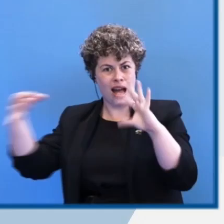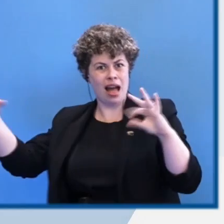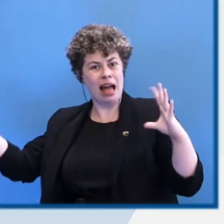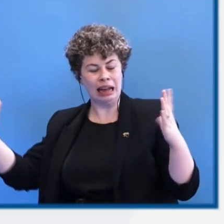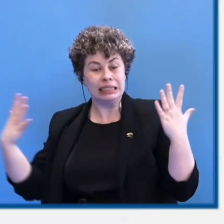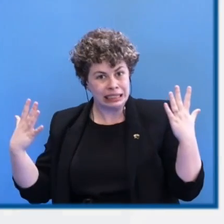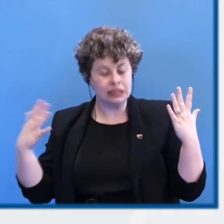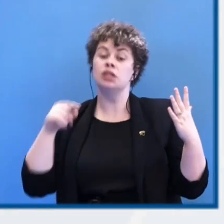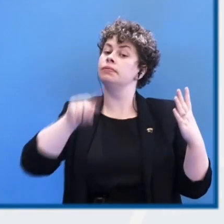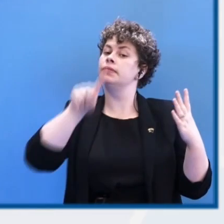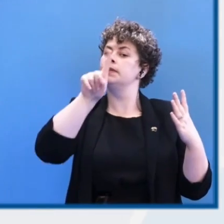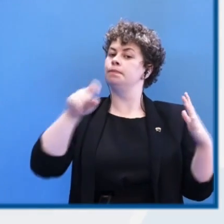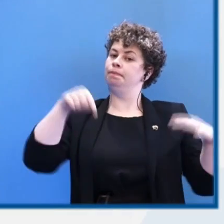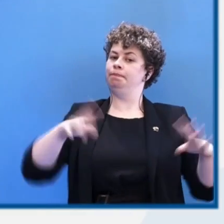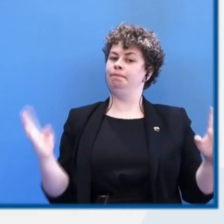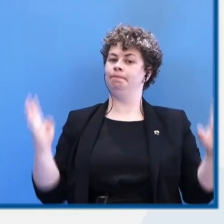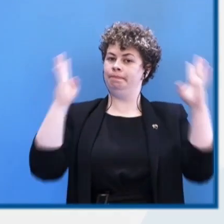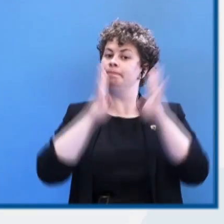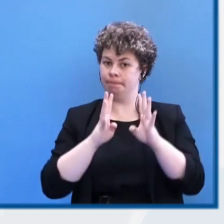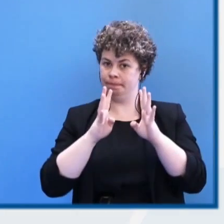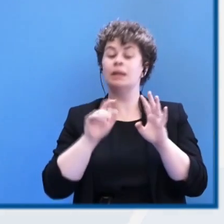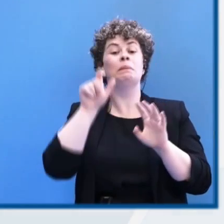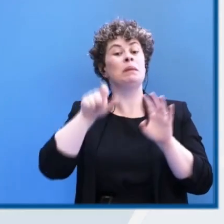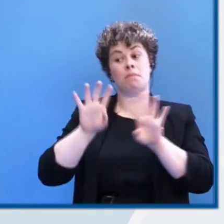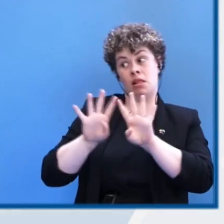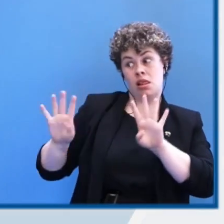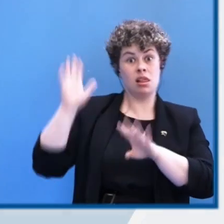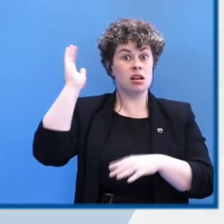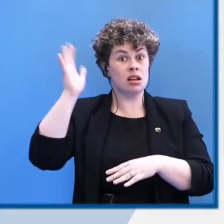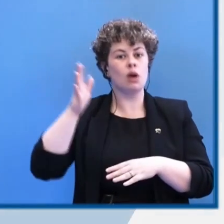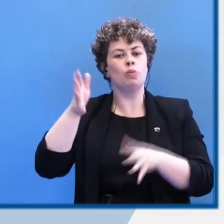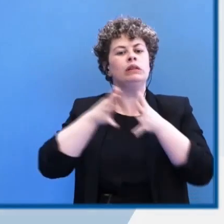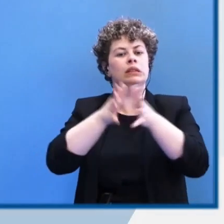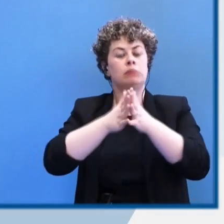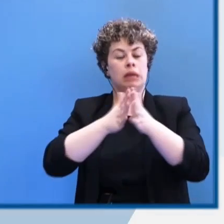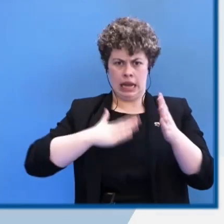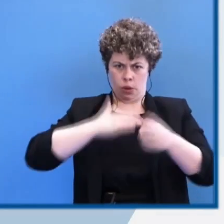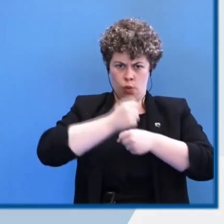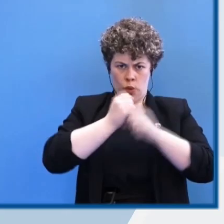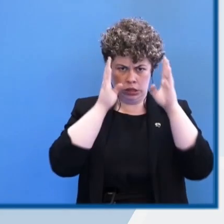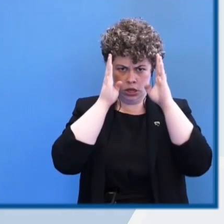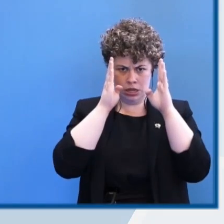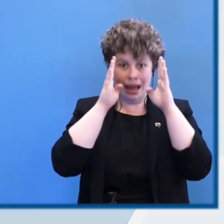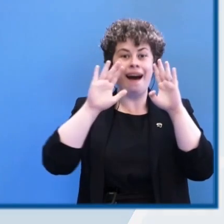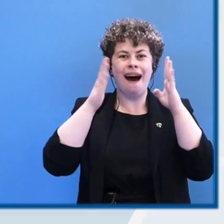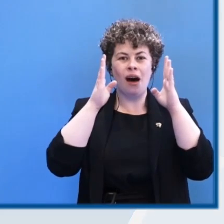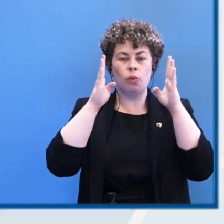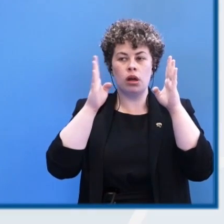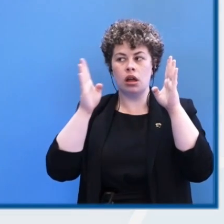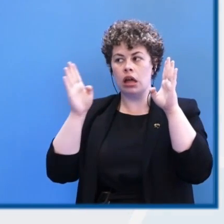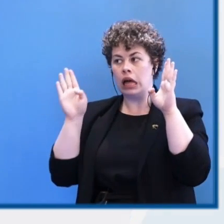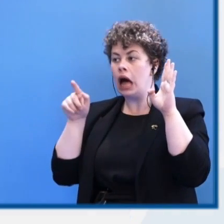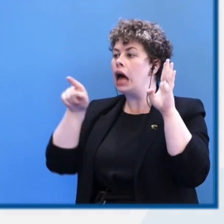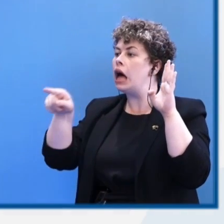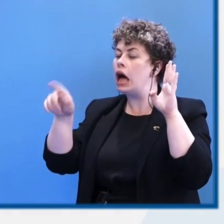silos, with breaking silos down and finding more effective ways of working. We're going to hear about what the challenges